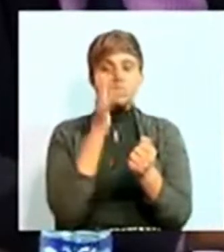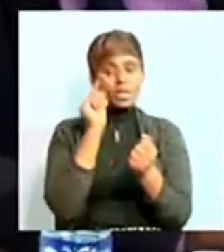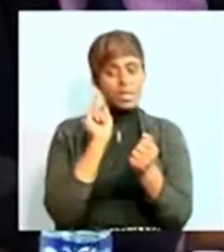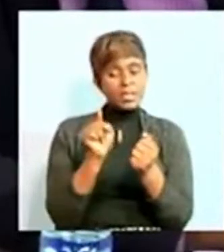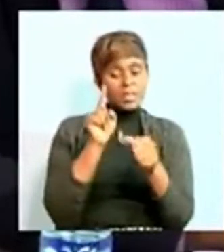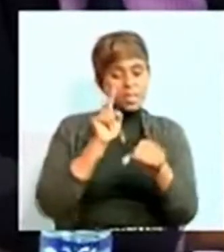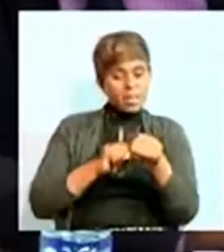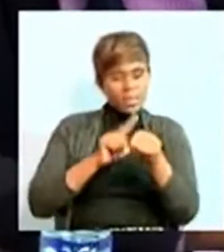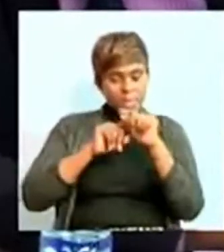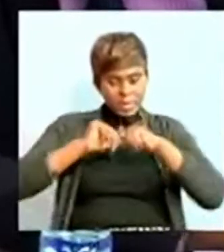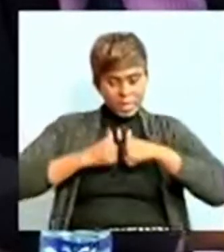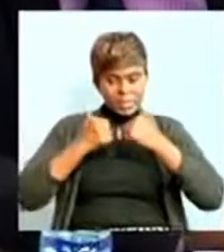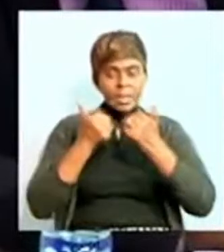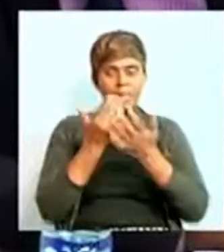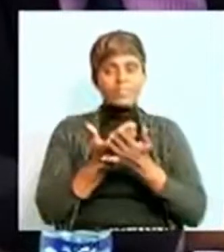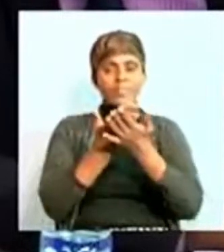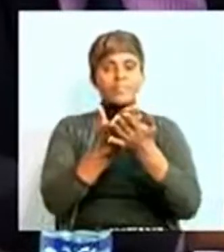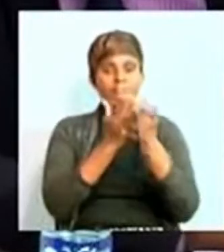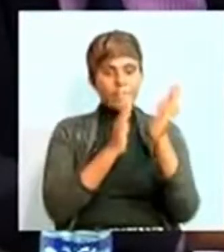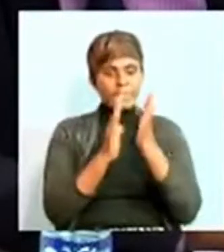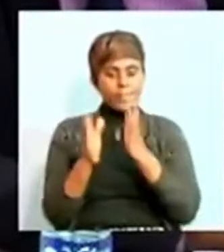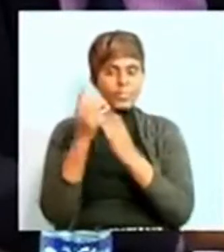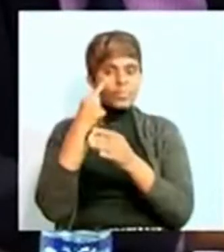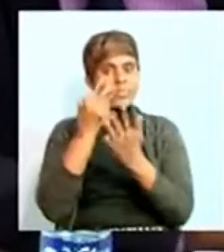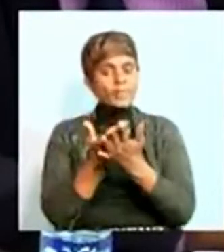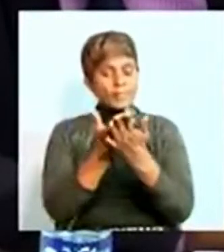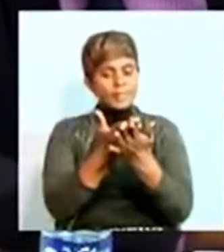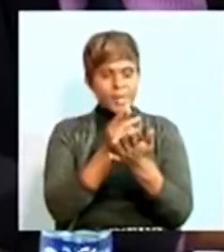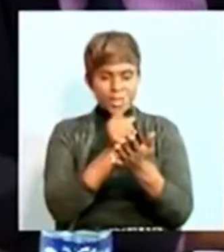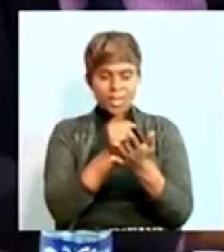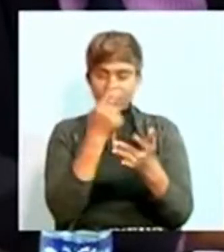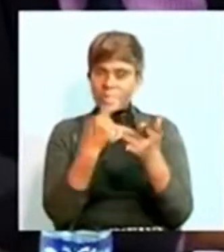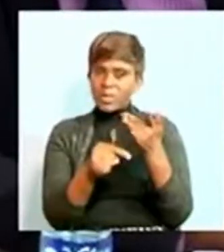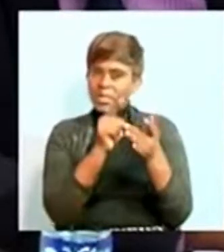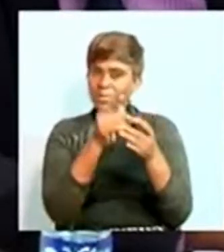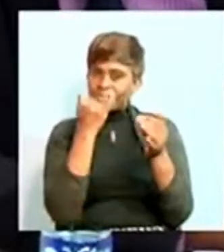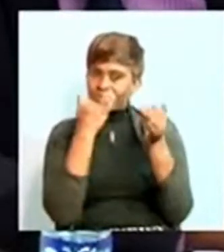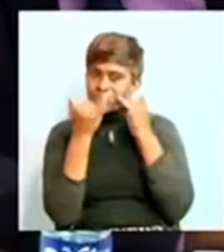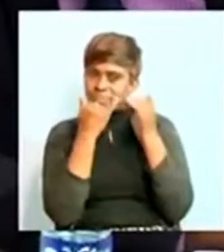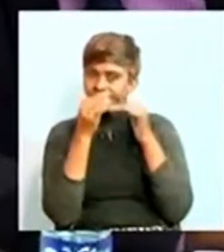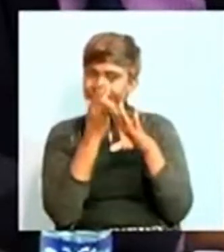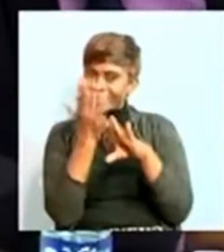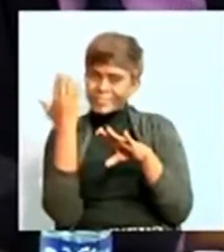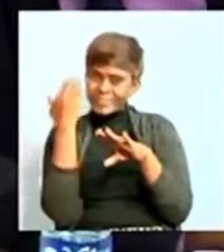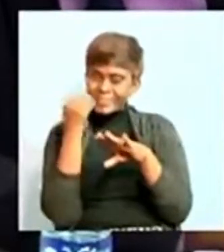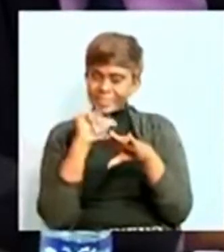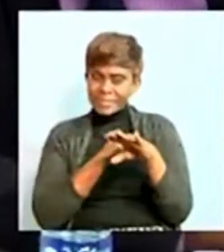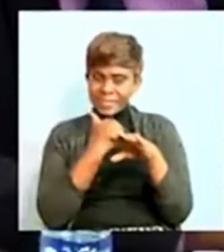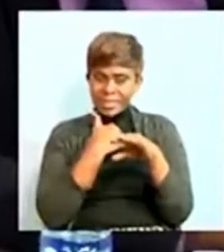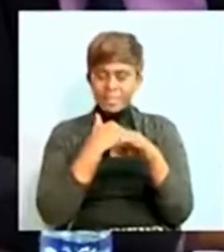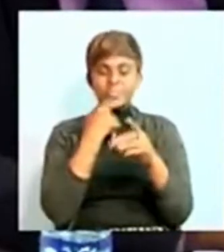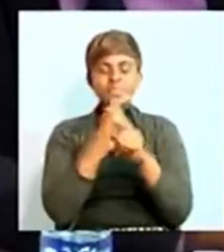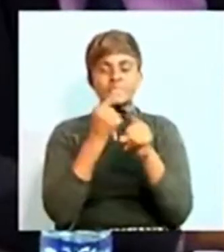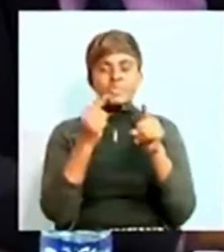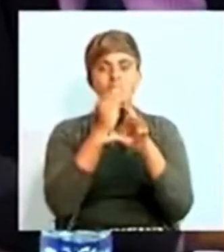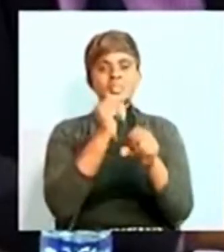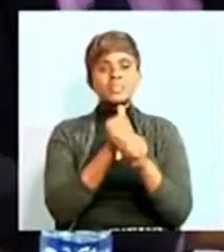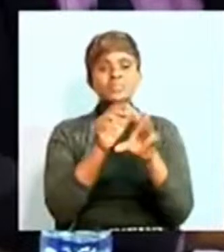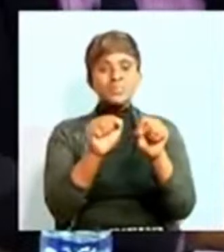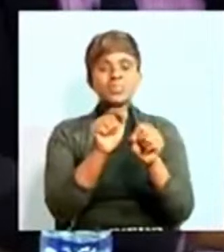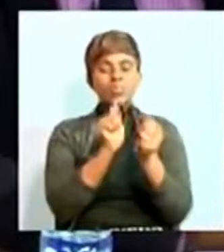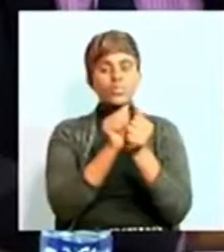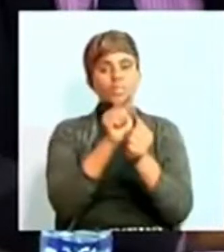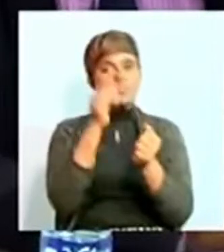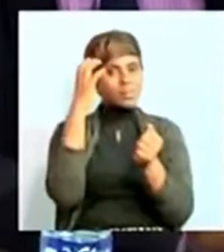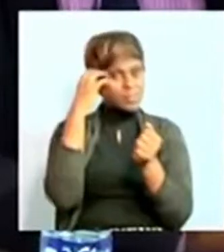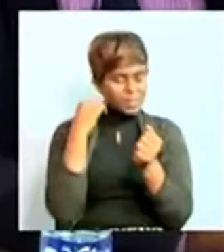at the time that we are now preparing for submission, this was supposed to be omitted because by then we had just received the confirmation of the